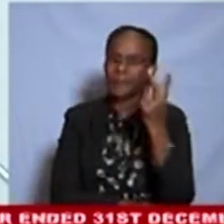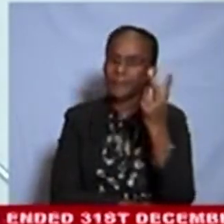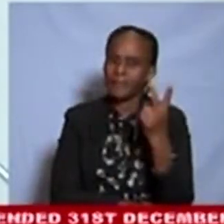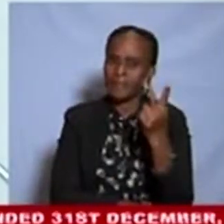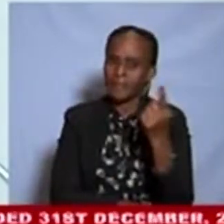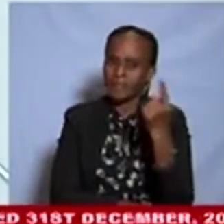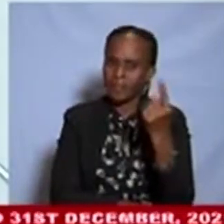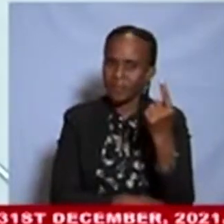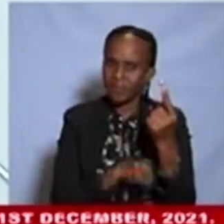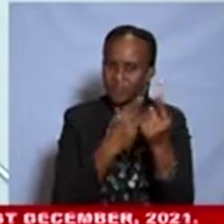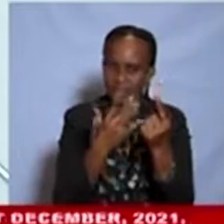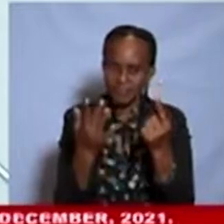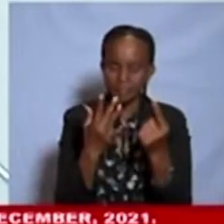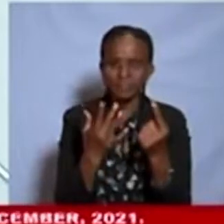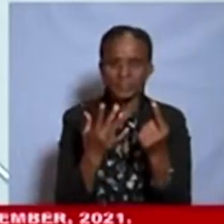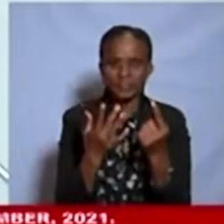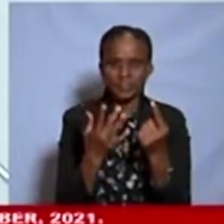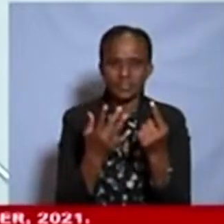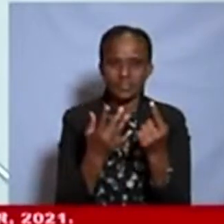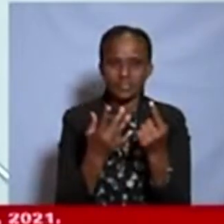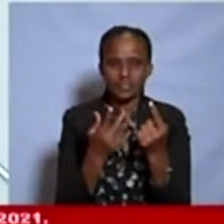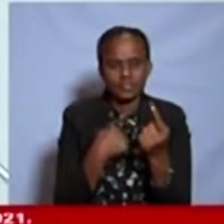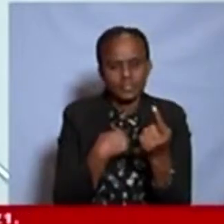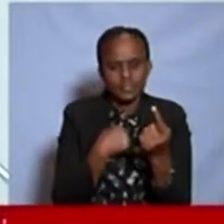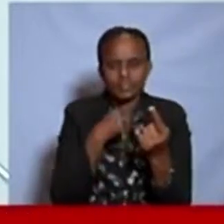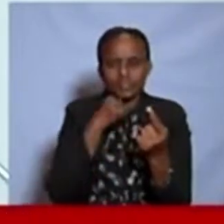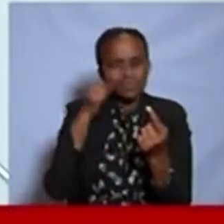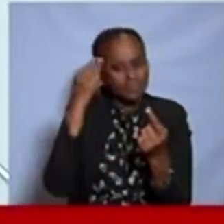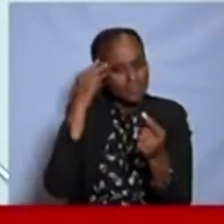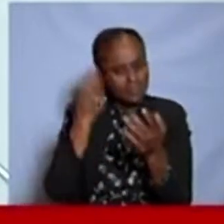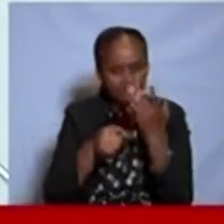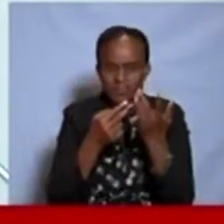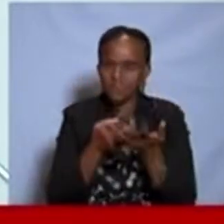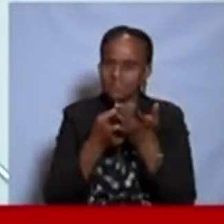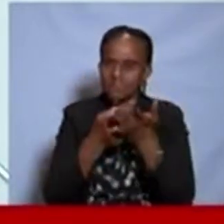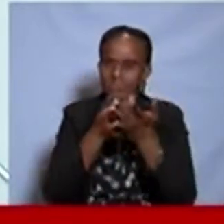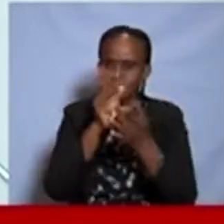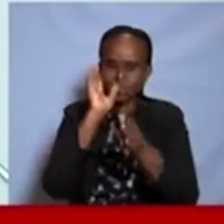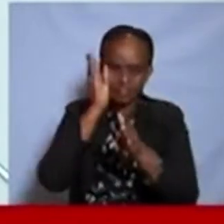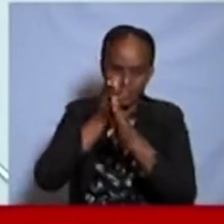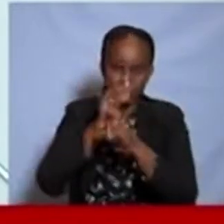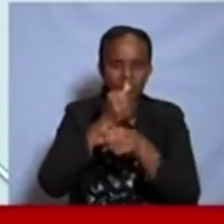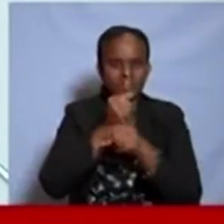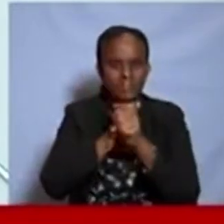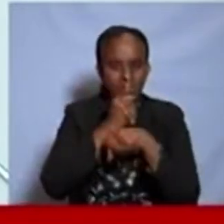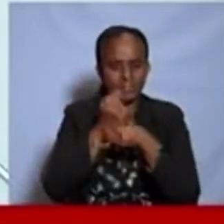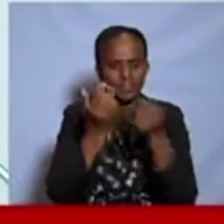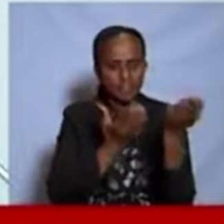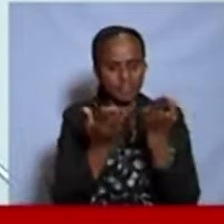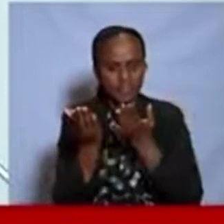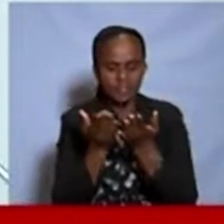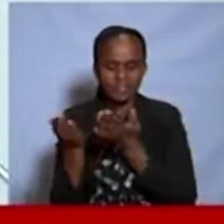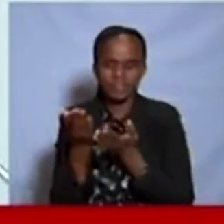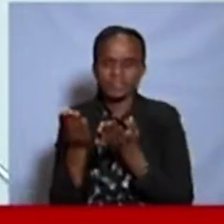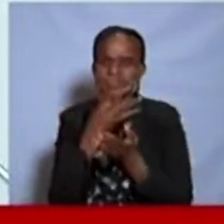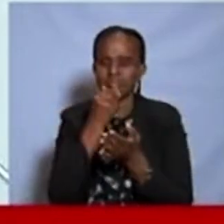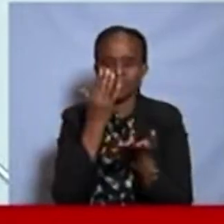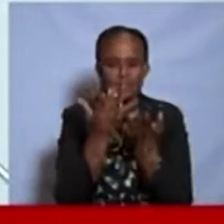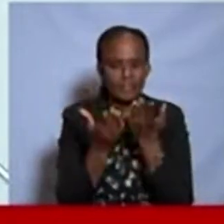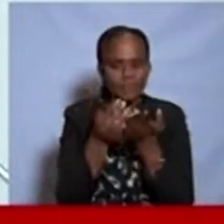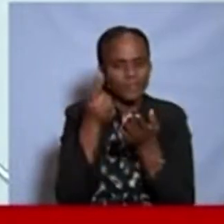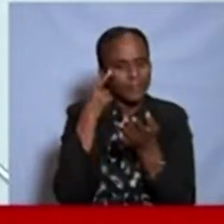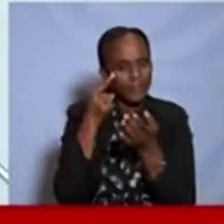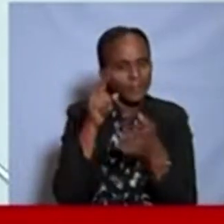There's one thing that I don't know what recommendation you made to the Service Commission. Maybe it's